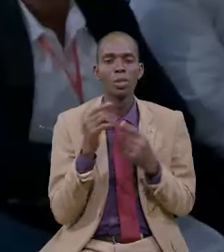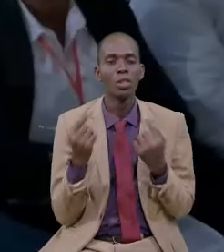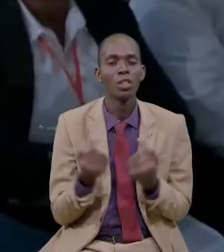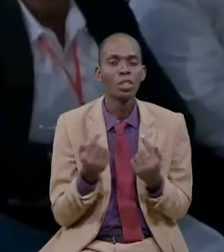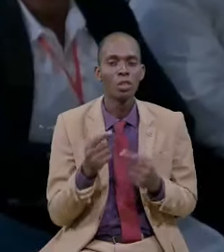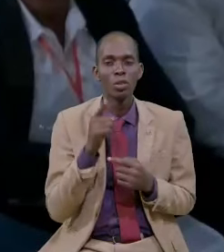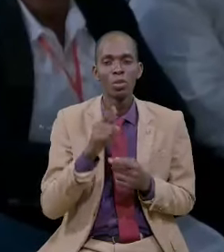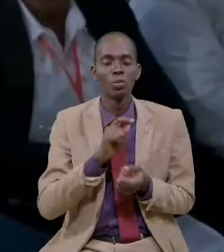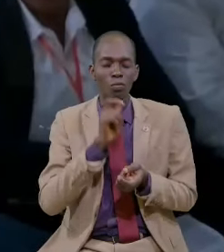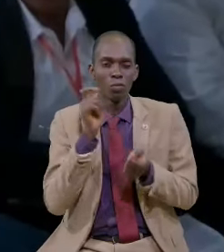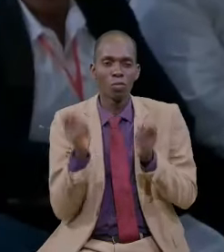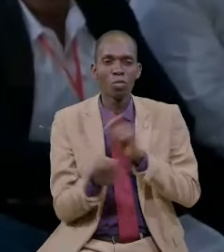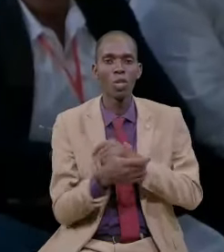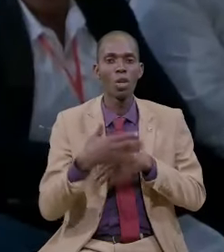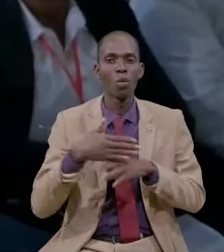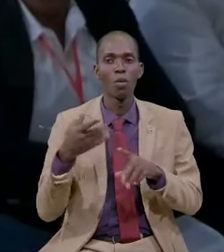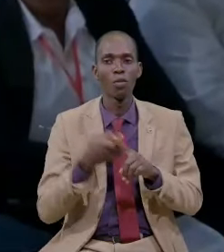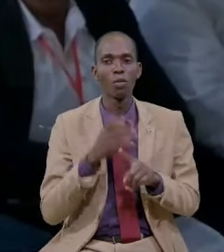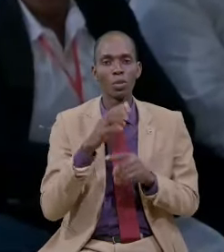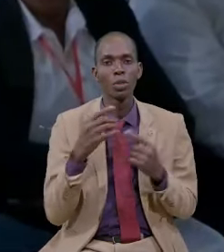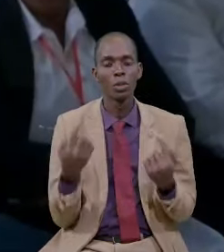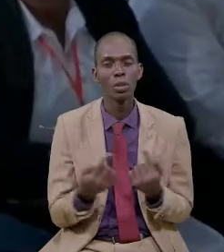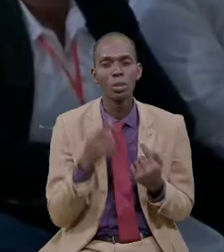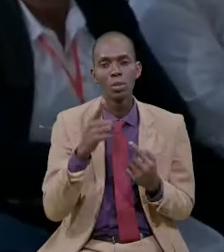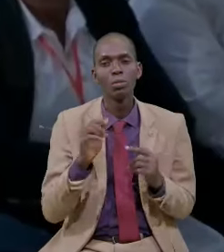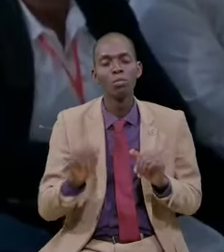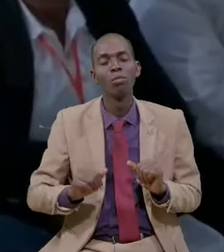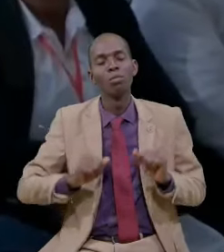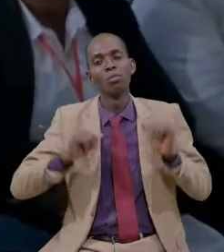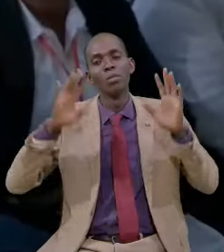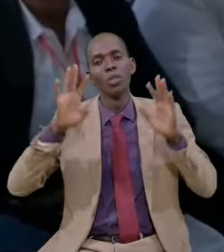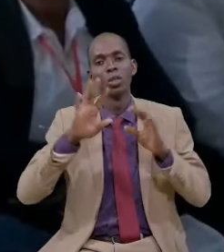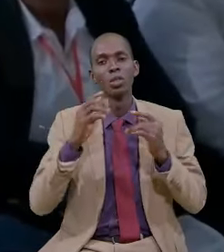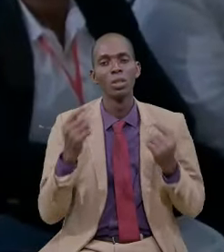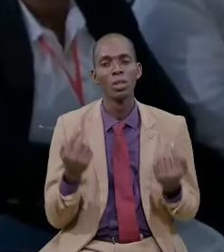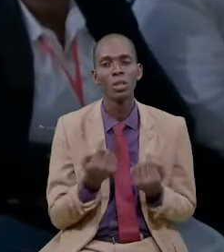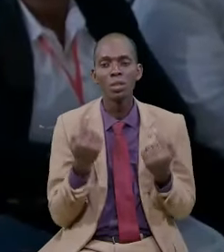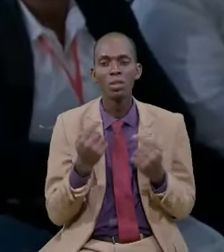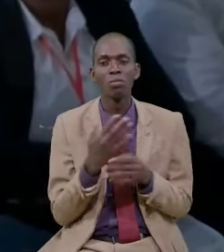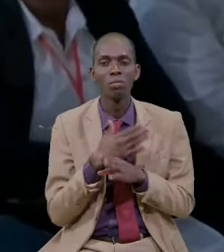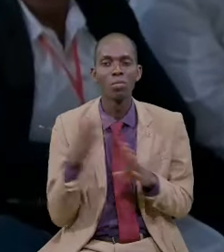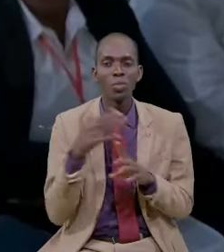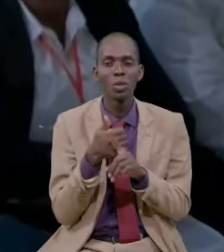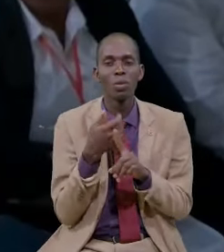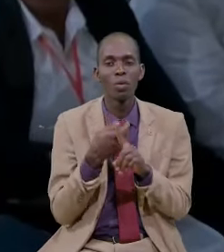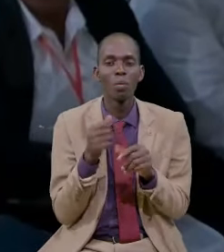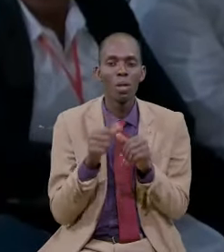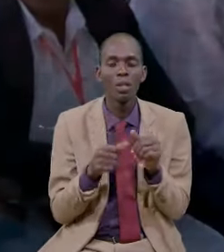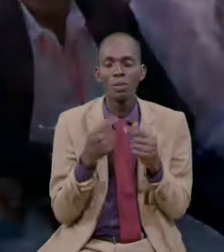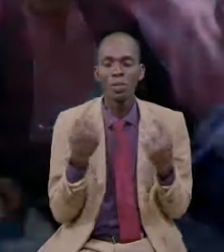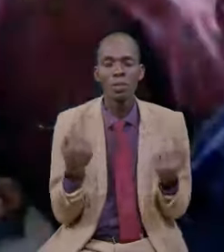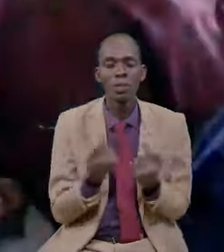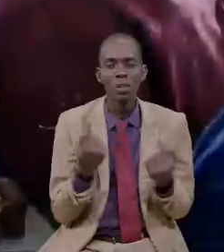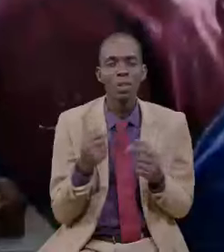away from the sin. You turn away from every sin, every evil that had bound